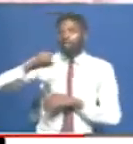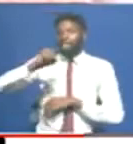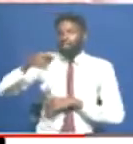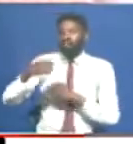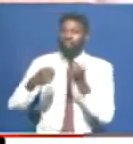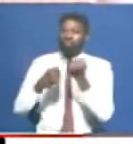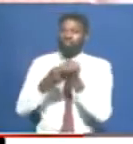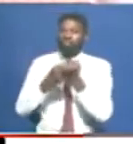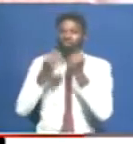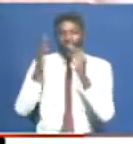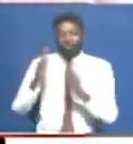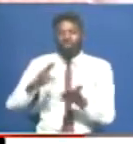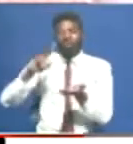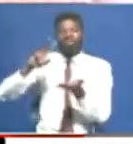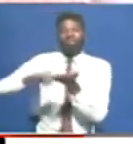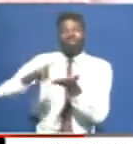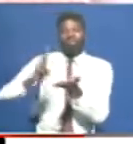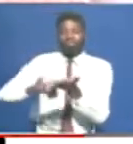we have gone through it